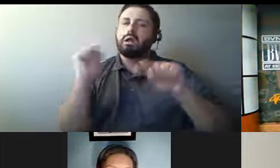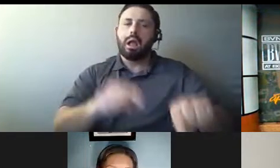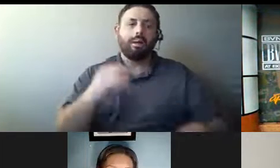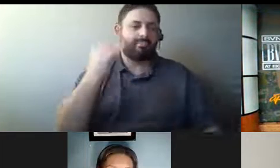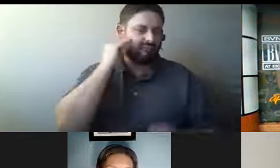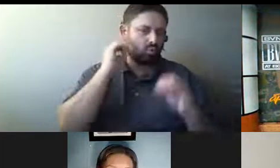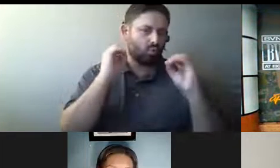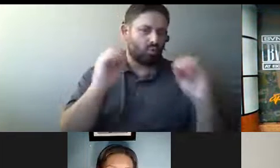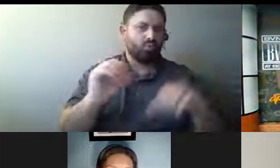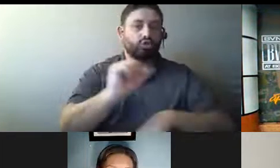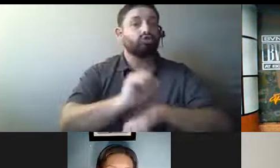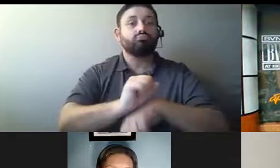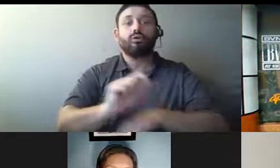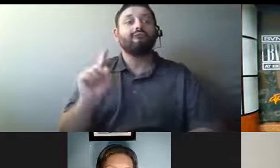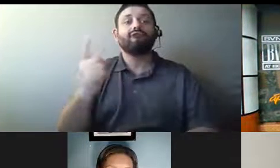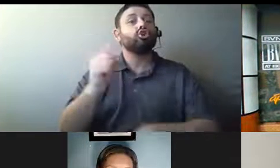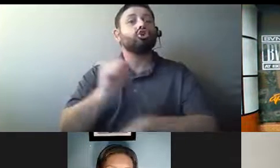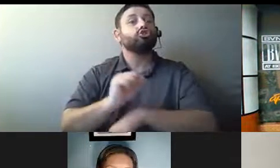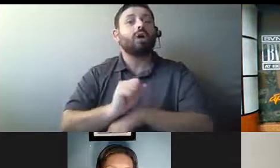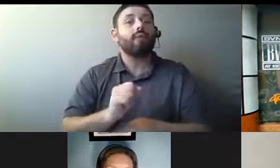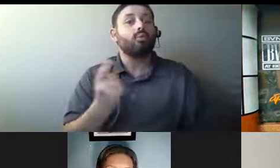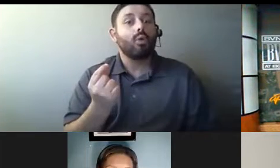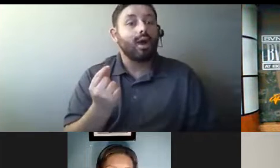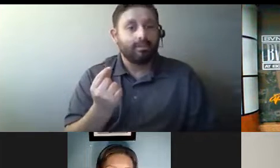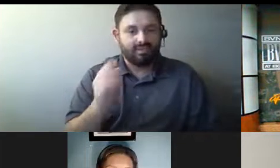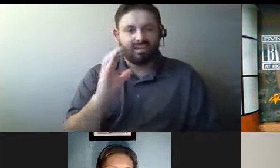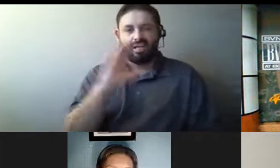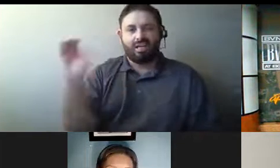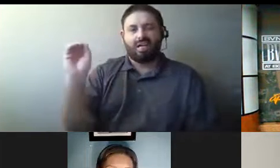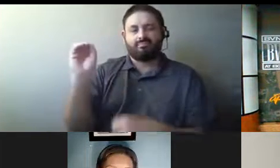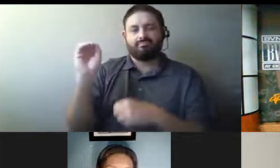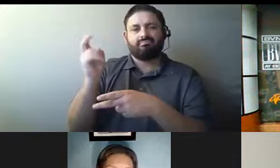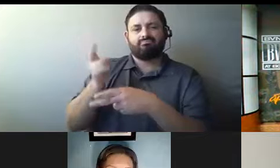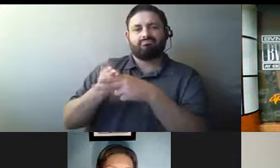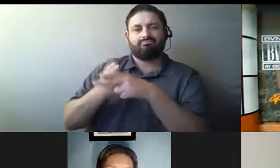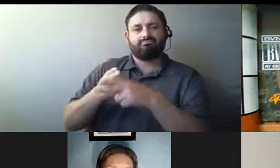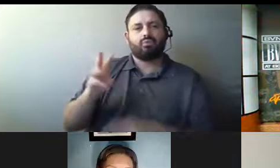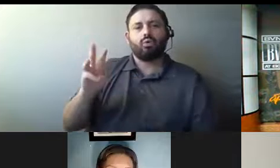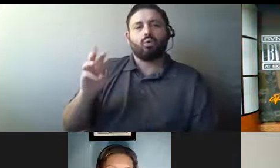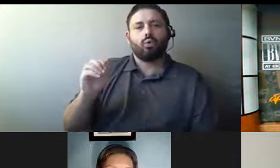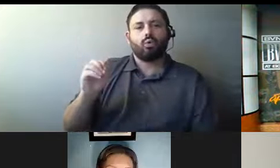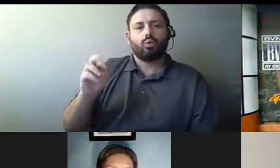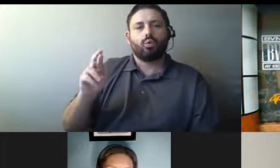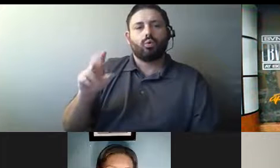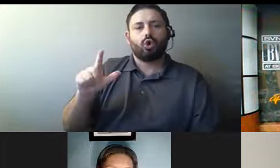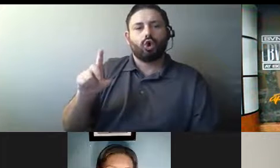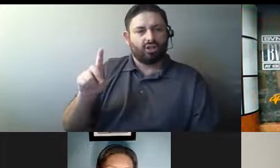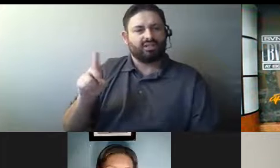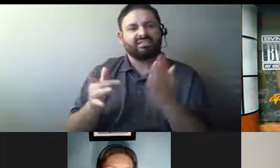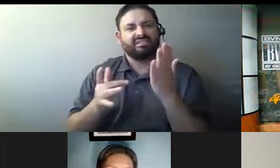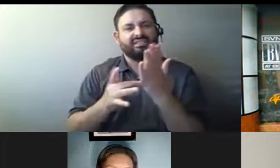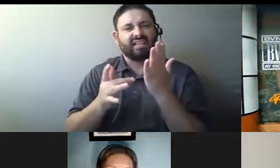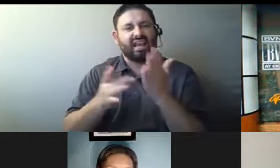job. So the first job I began working was for a company called World Technical Services. World